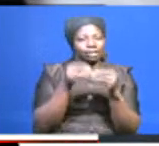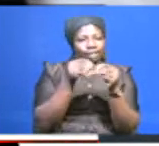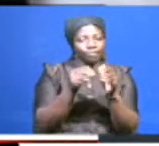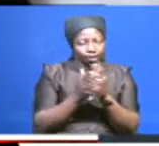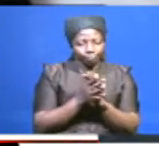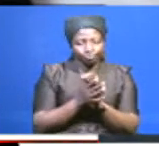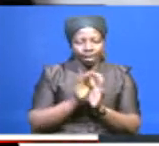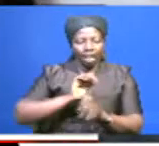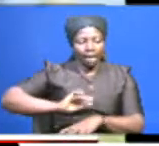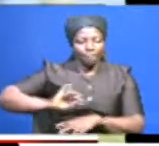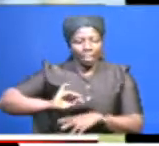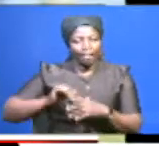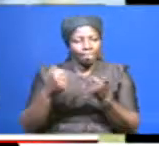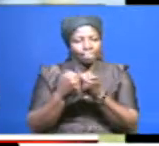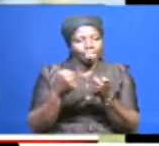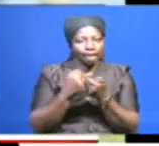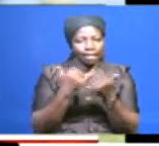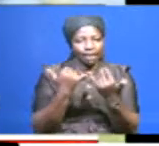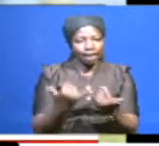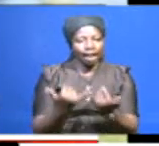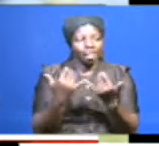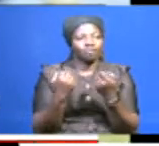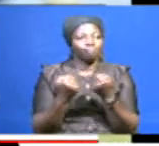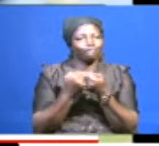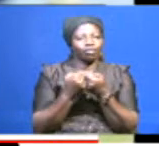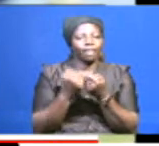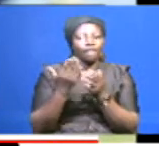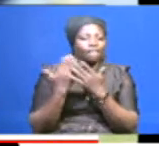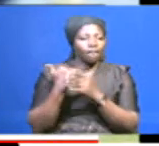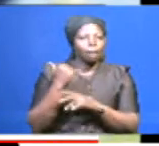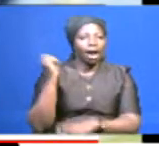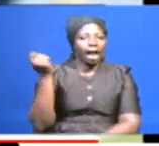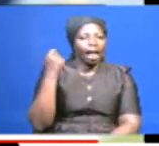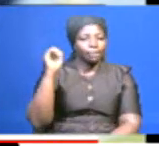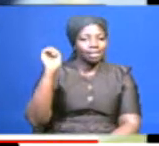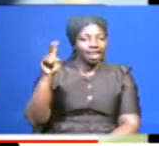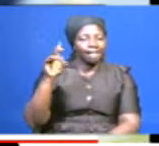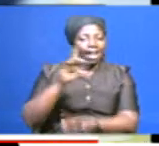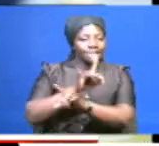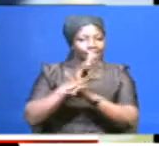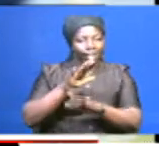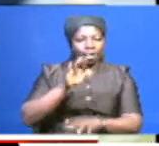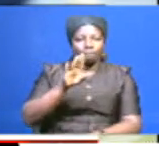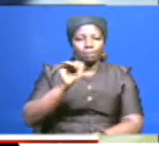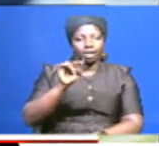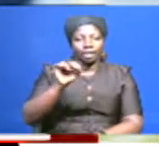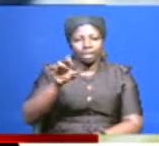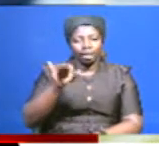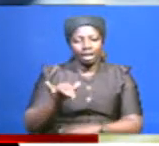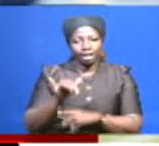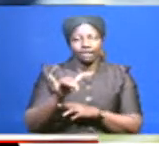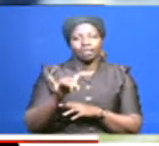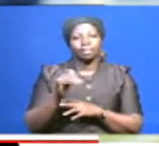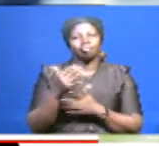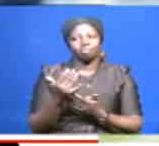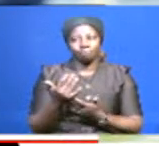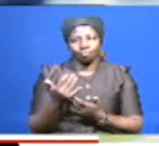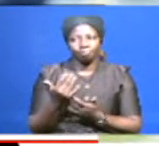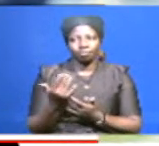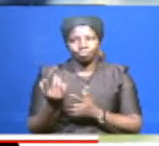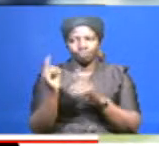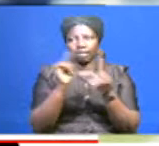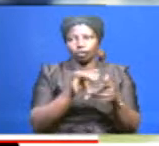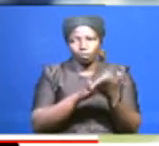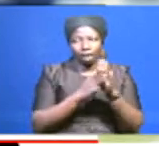remaining matches in the current campaign. The former Harambee Stars defender joined Bandari in February 2021 to deputize Rwandese tactician